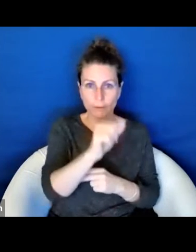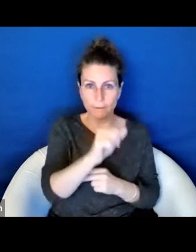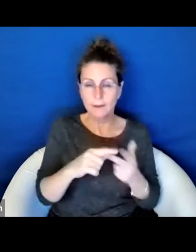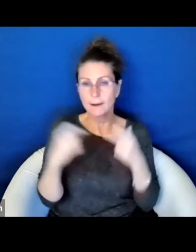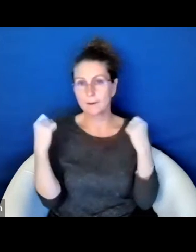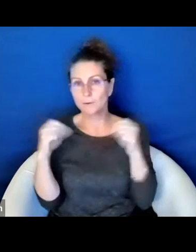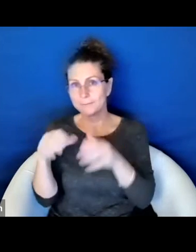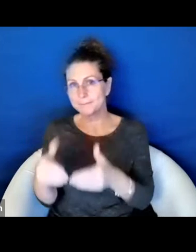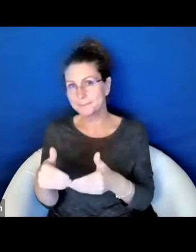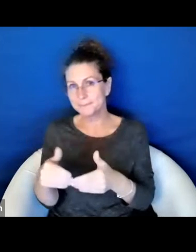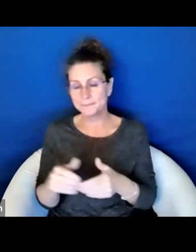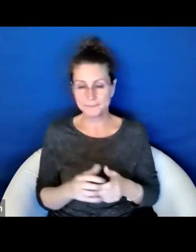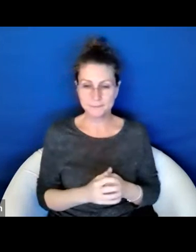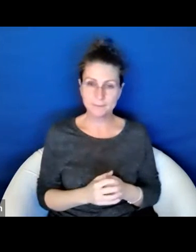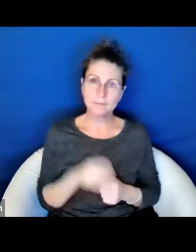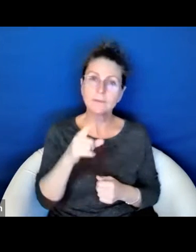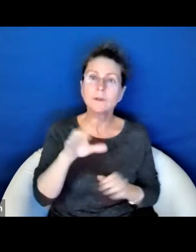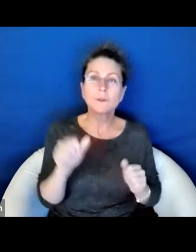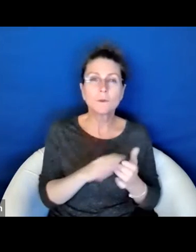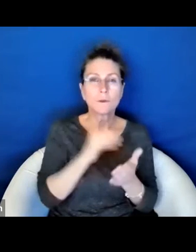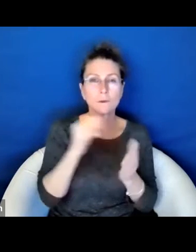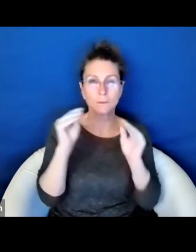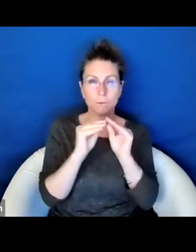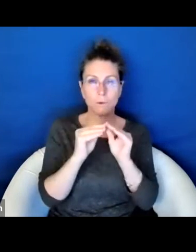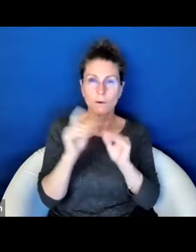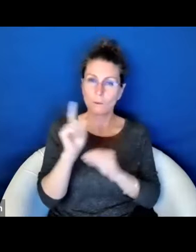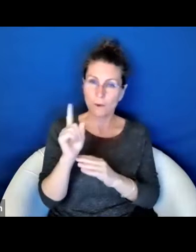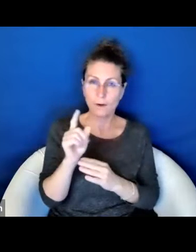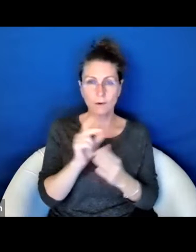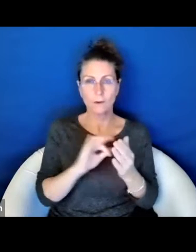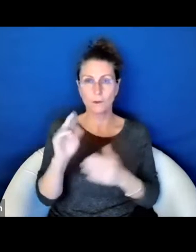class. You can learn more at